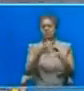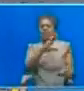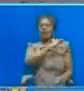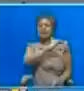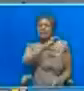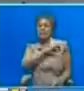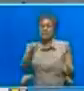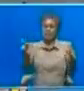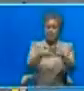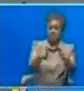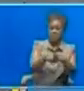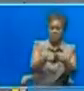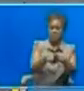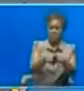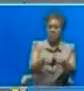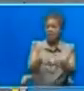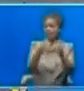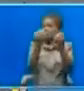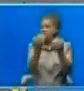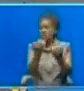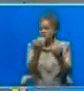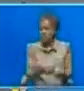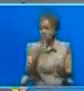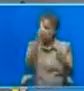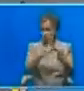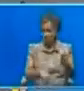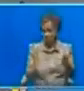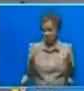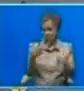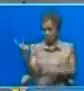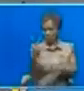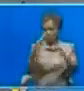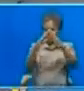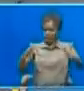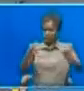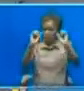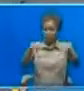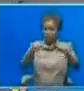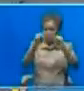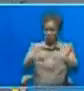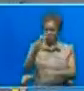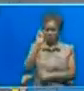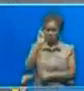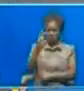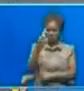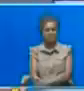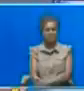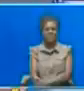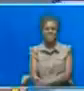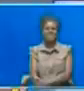same. What you need is that even the two houses can be able to be a check on each other.